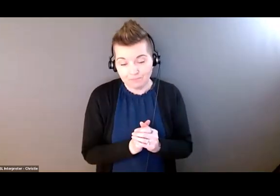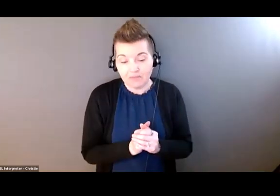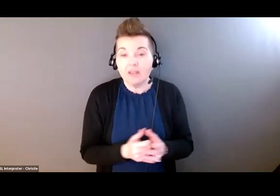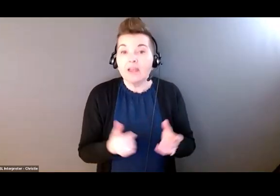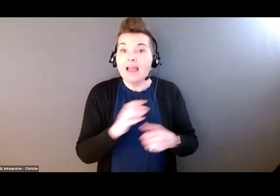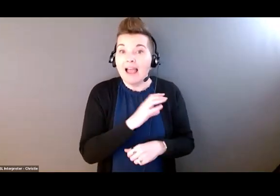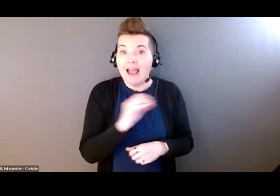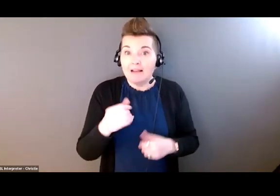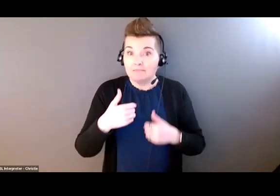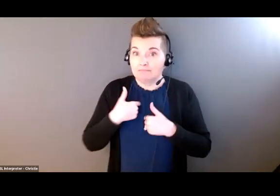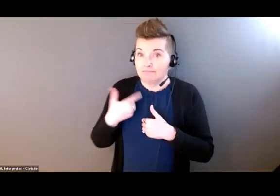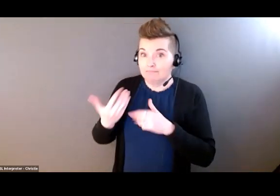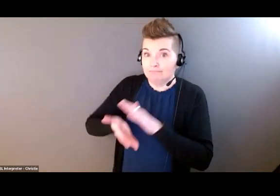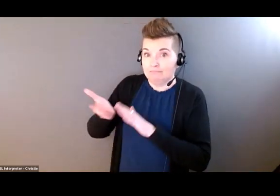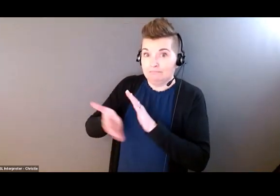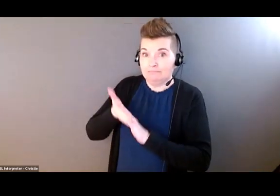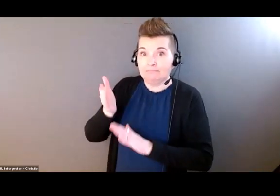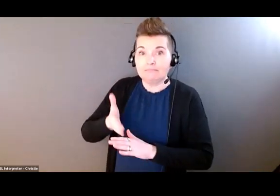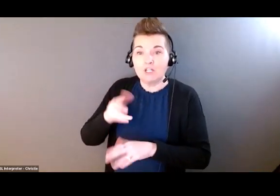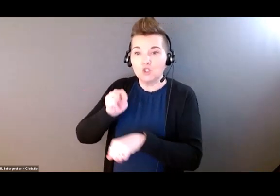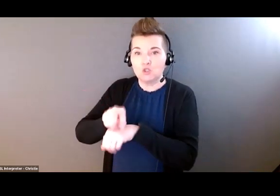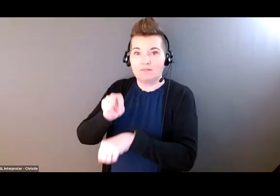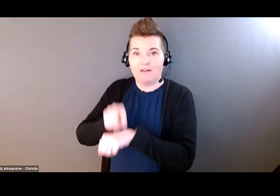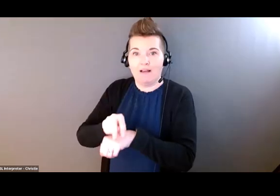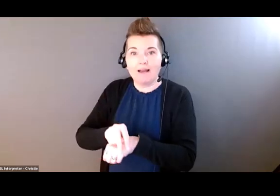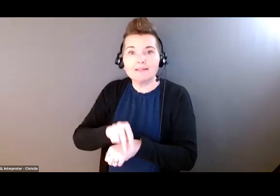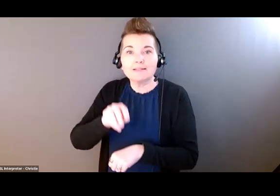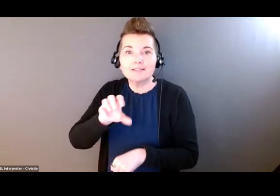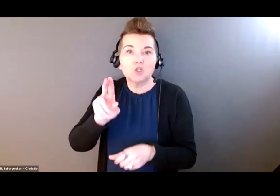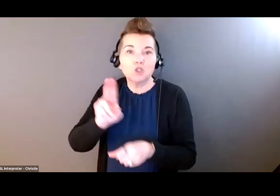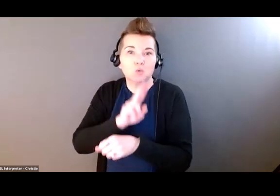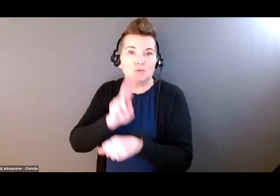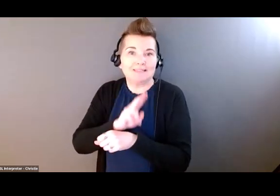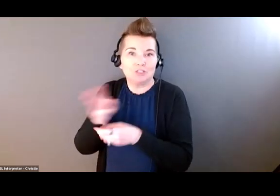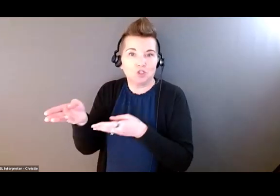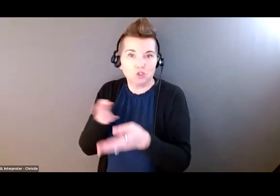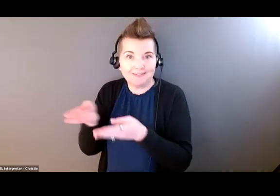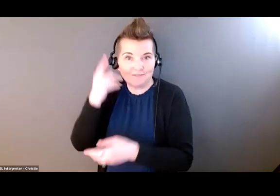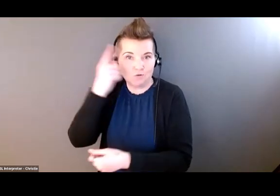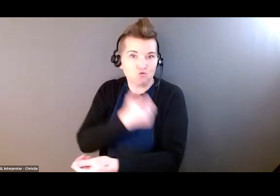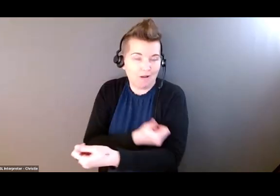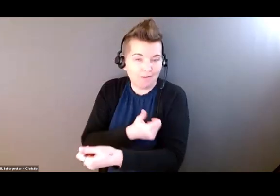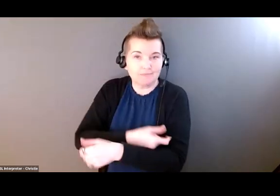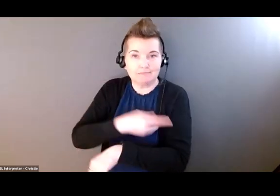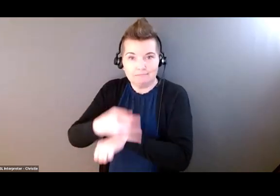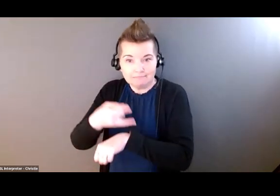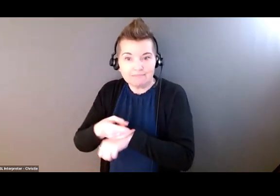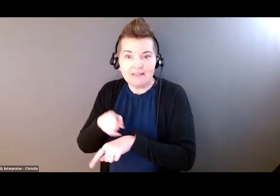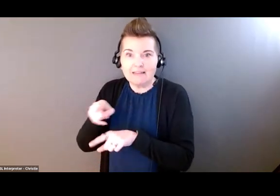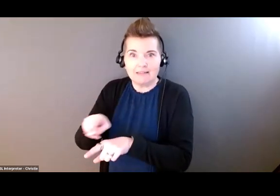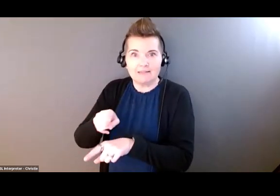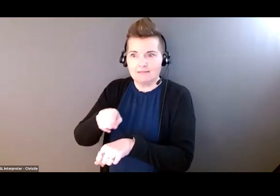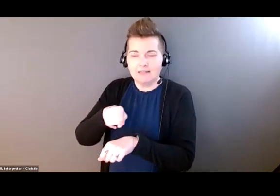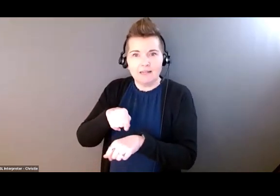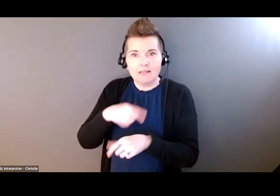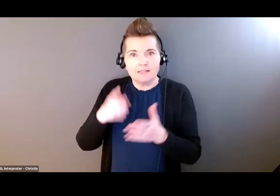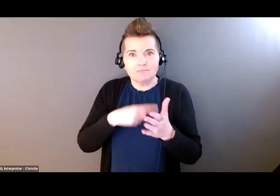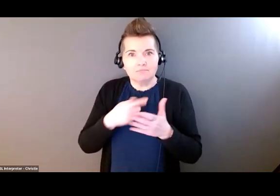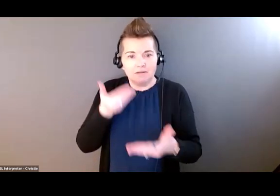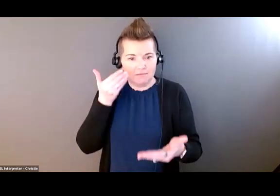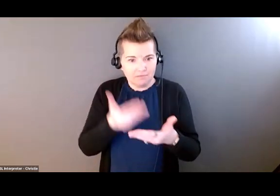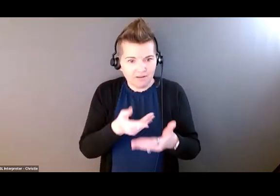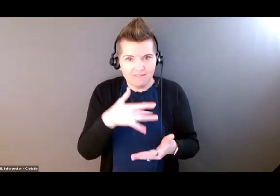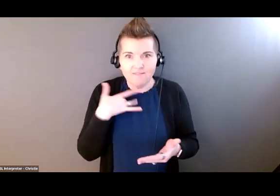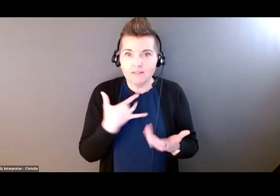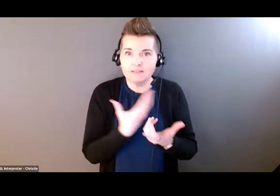we've deliberately removed that. And as someone who also runs a supervised consumption service and a detox, it surprised